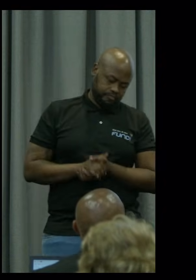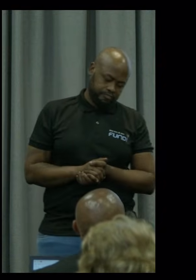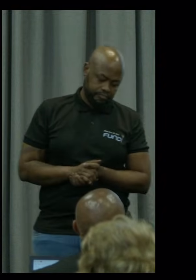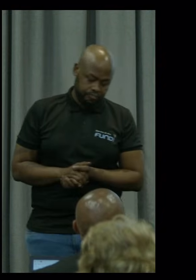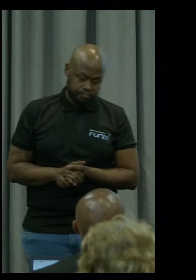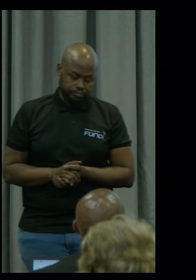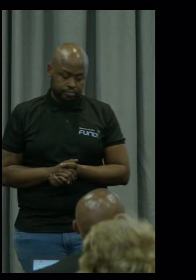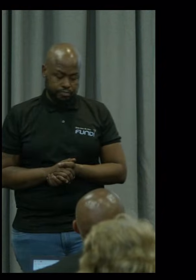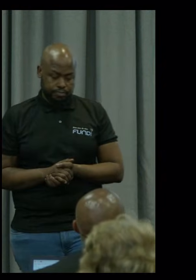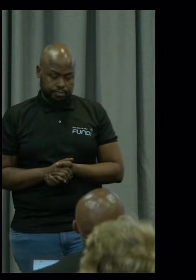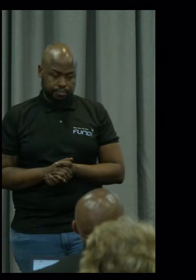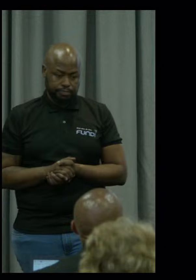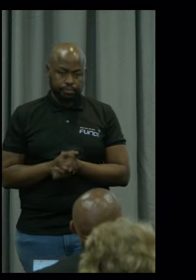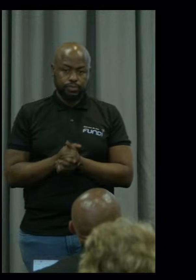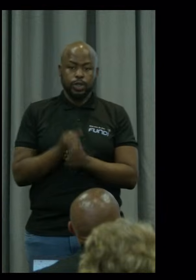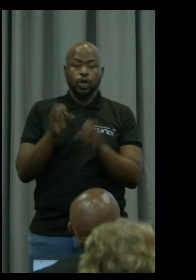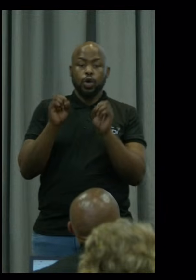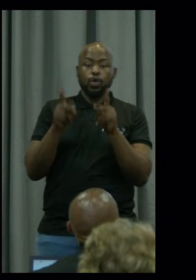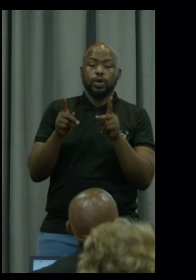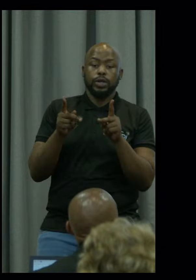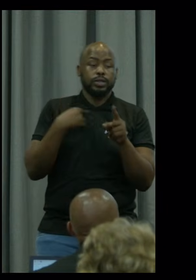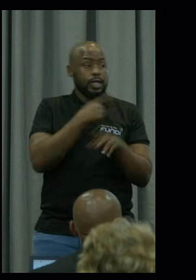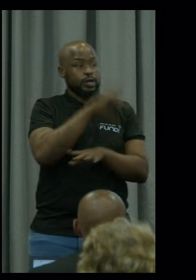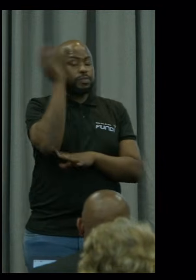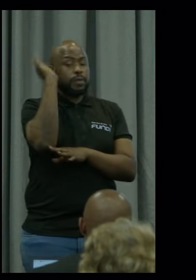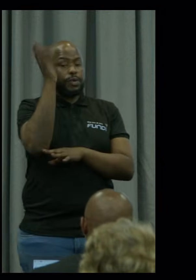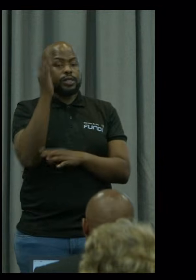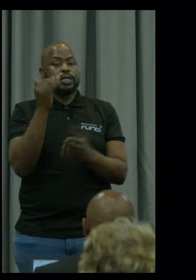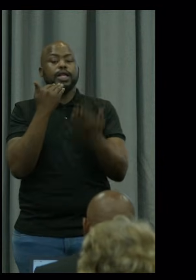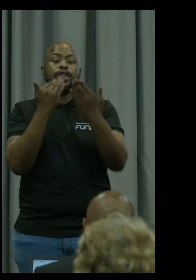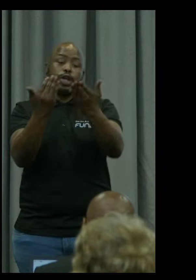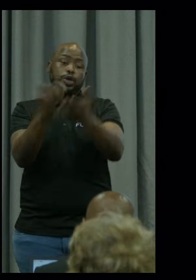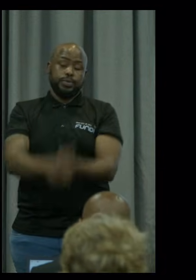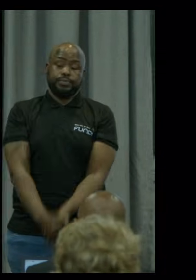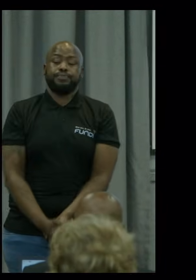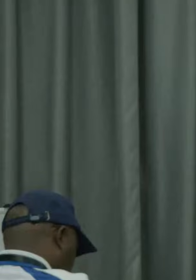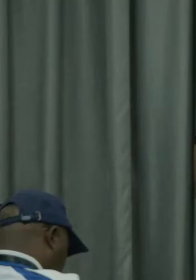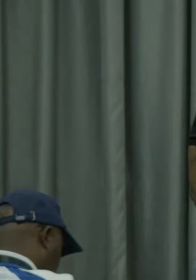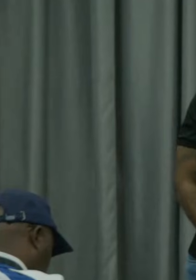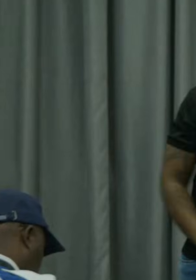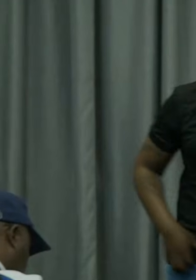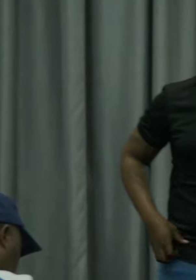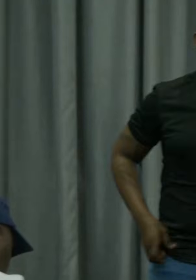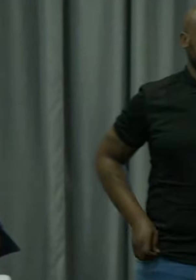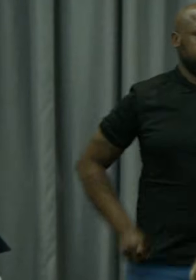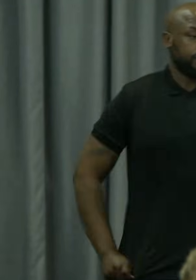slide. Right, so that is my presentation. Thank you very much. Thank you.